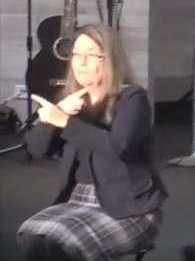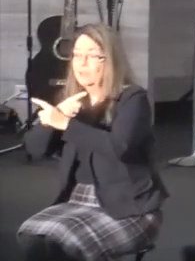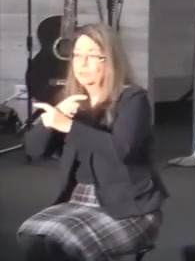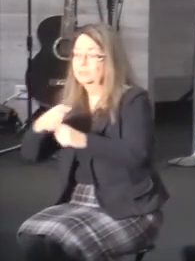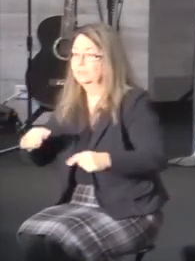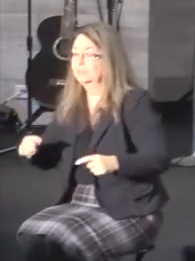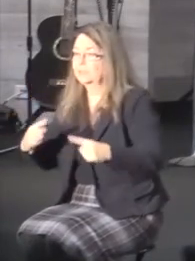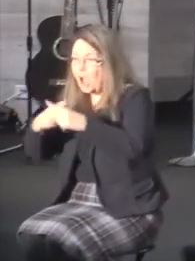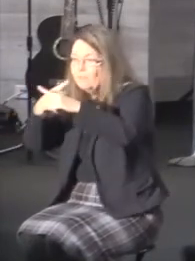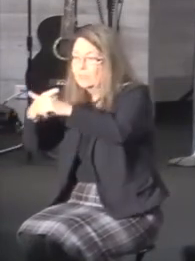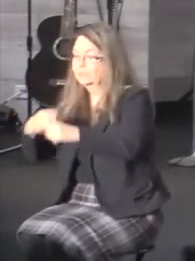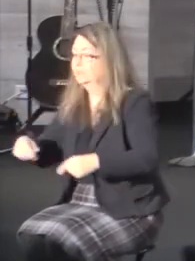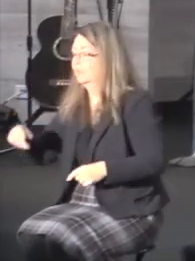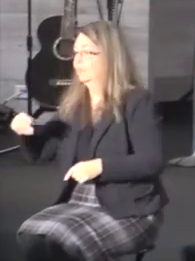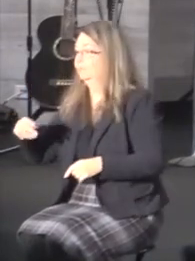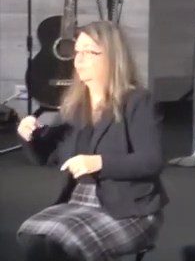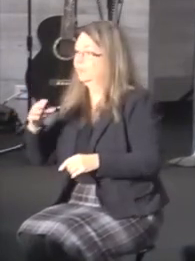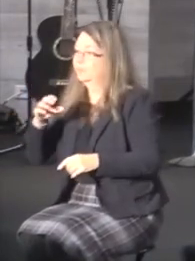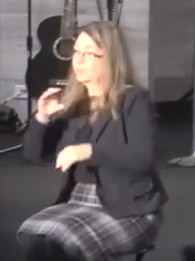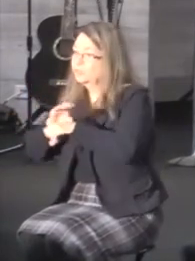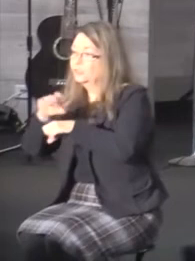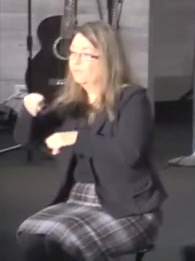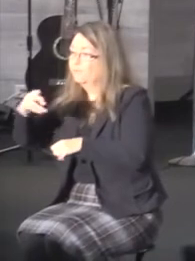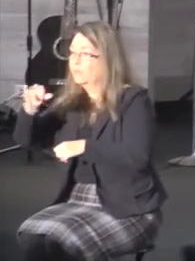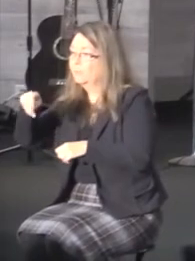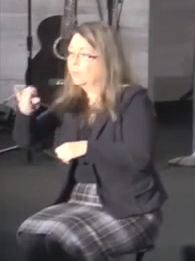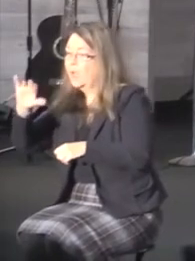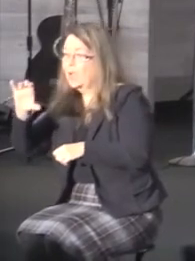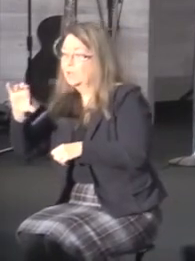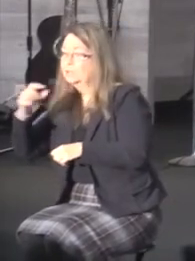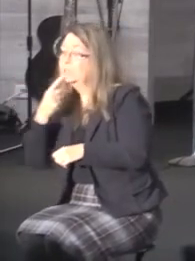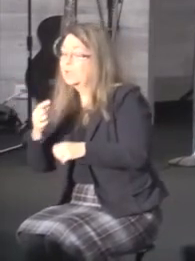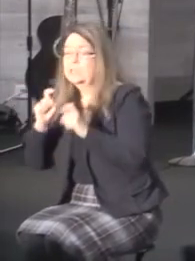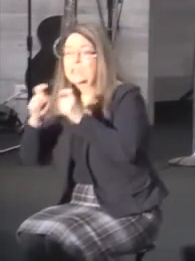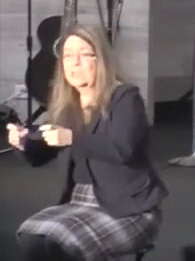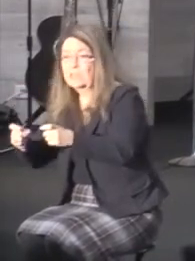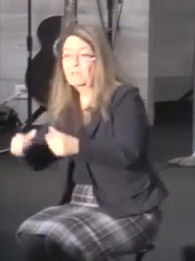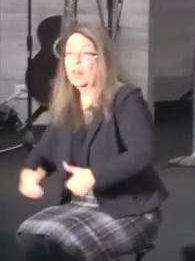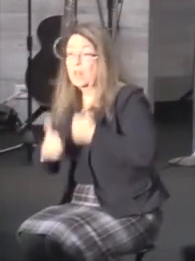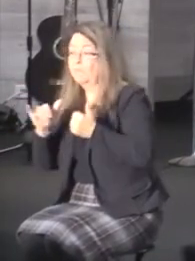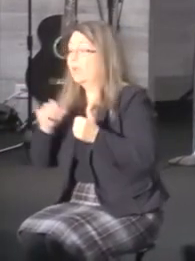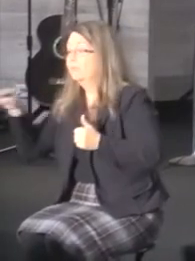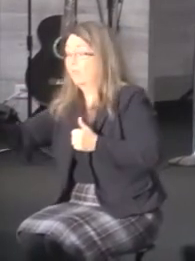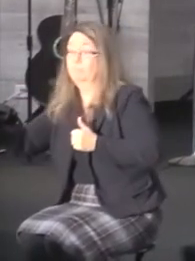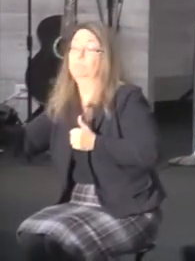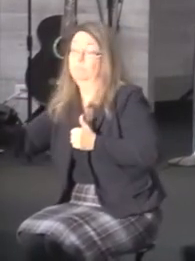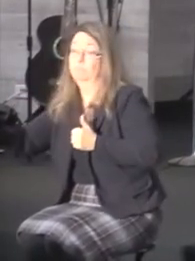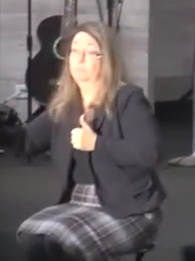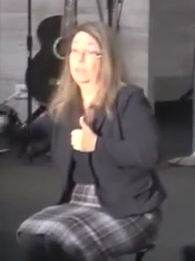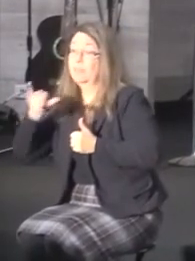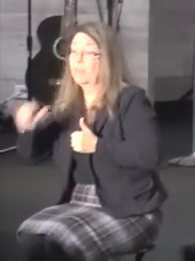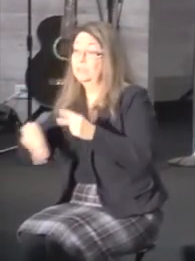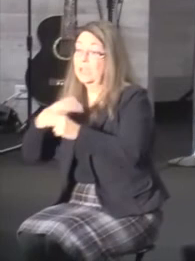15. He talked about the church at Philippi in 2 Corinthians chapter 8. He literally said, give and live like these people do. That's what